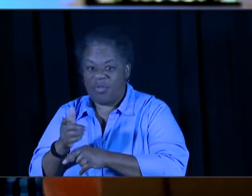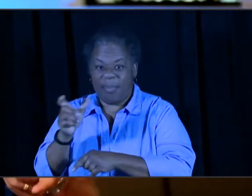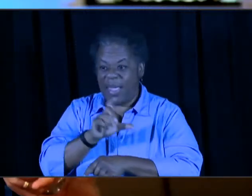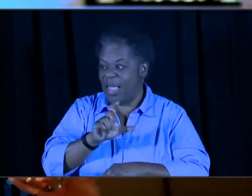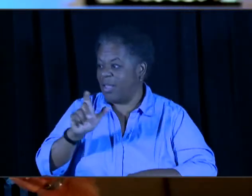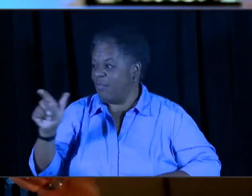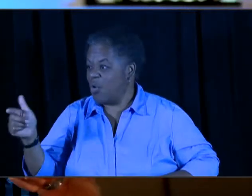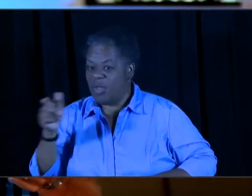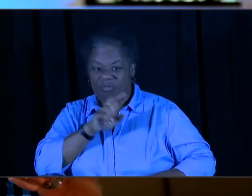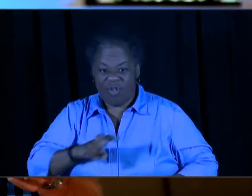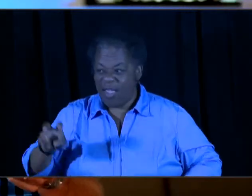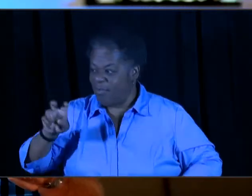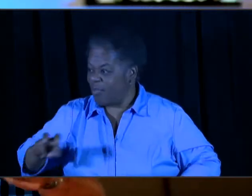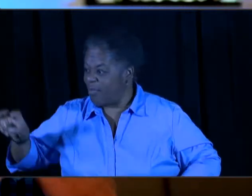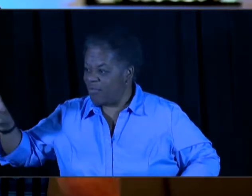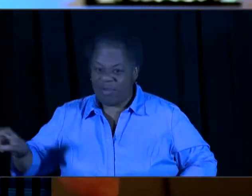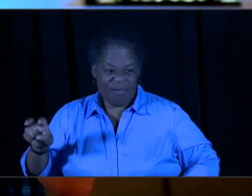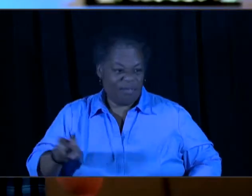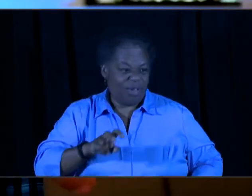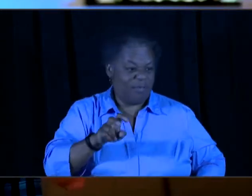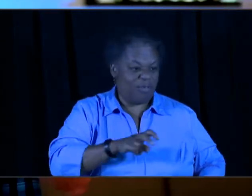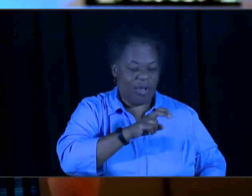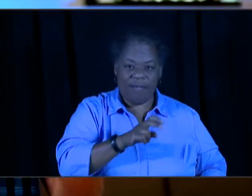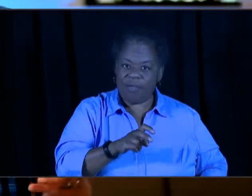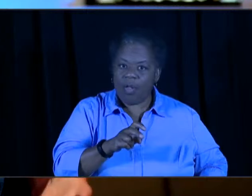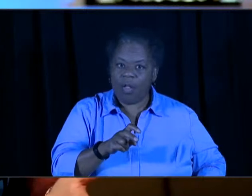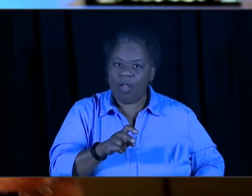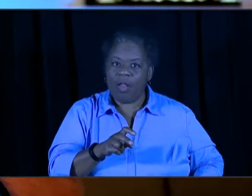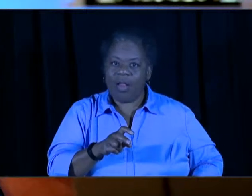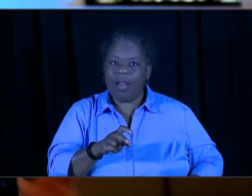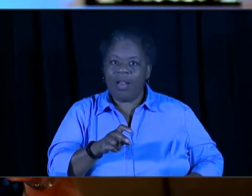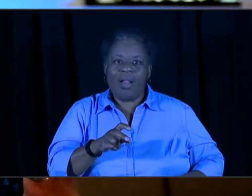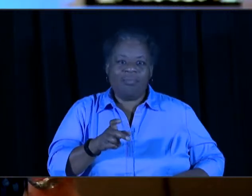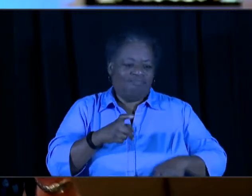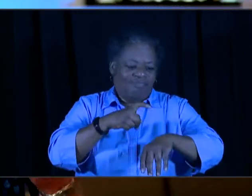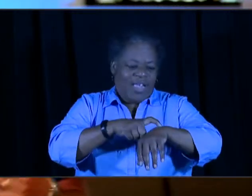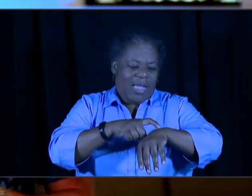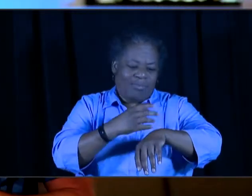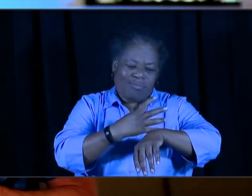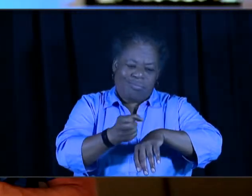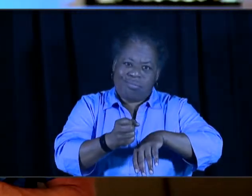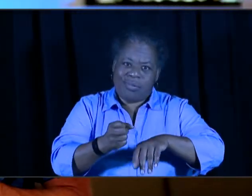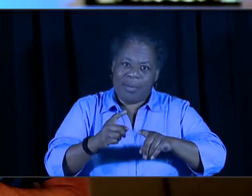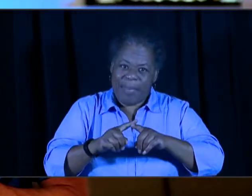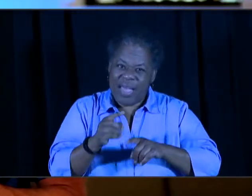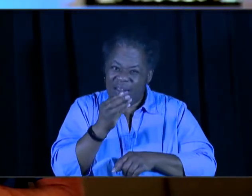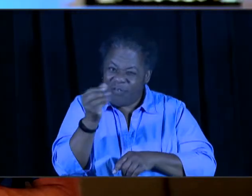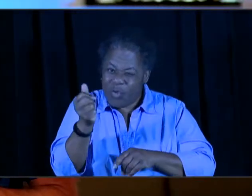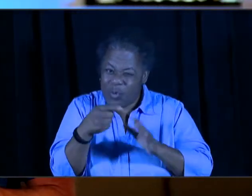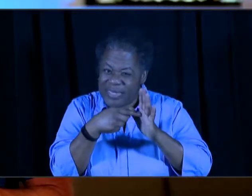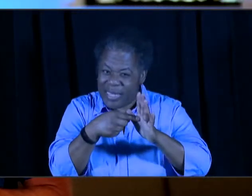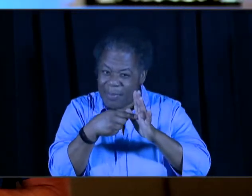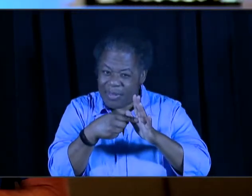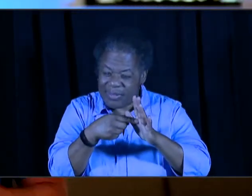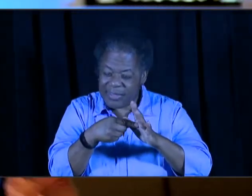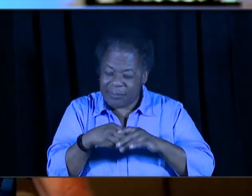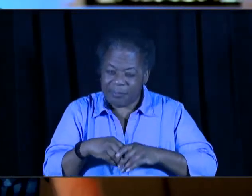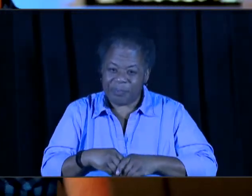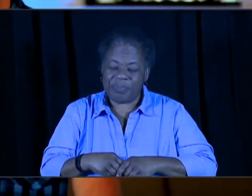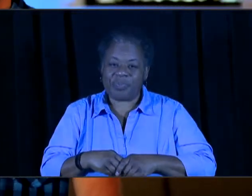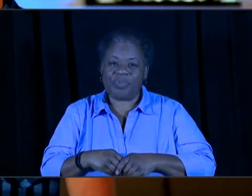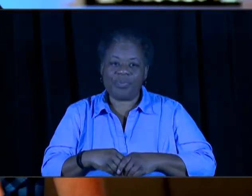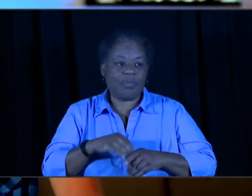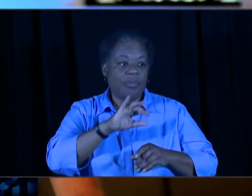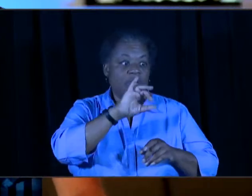and forth traveling. Now, we don't have time to unpack all the details, but let me just call out a few examples.